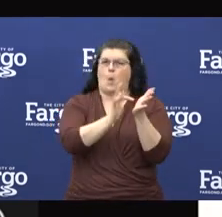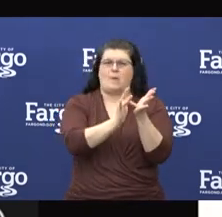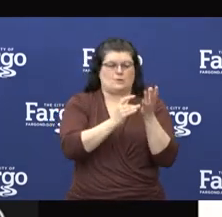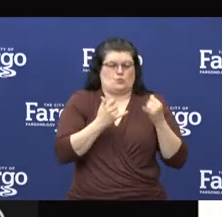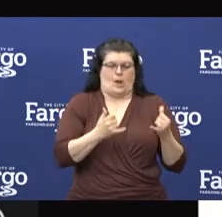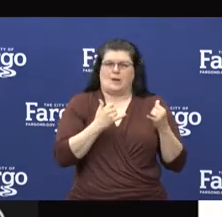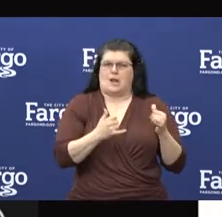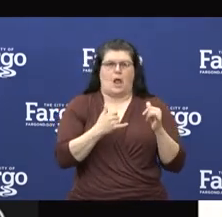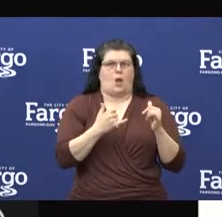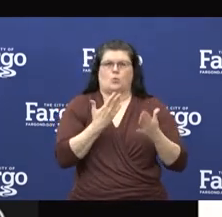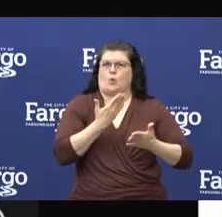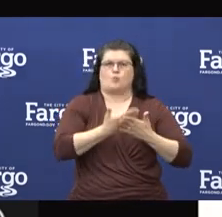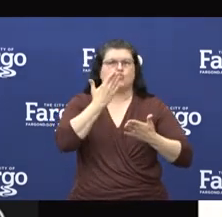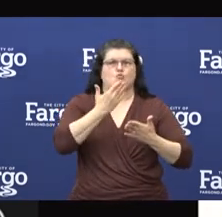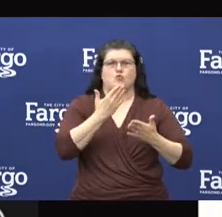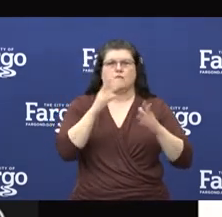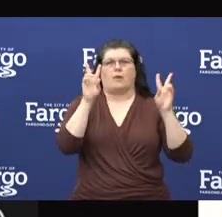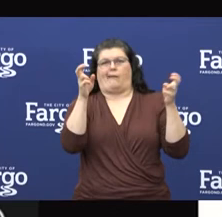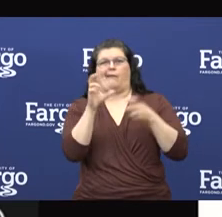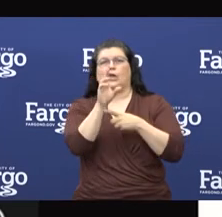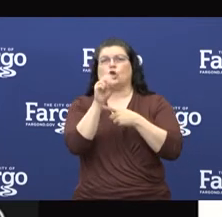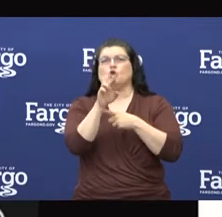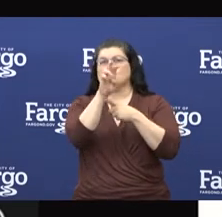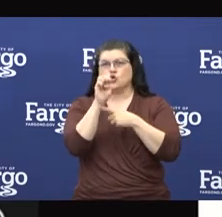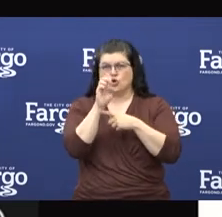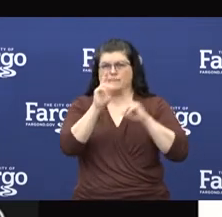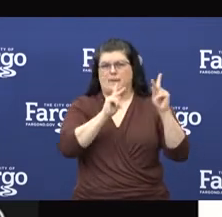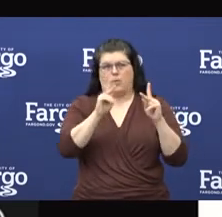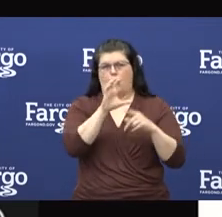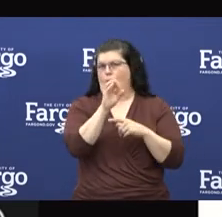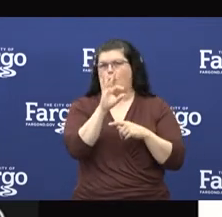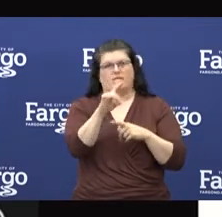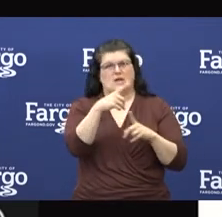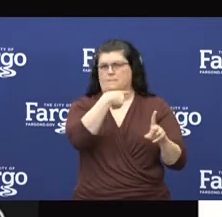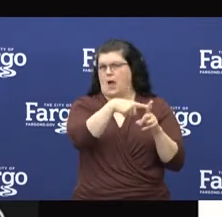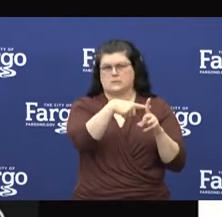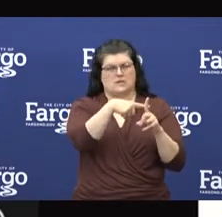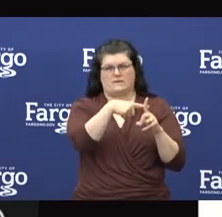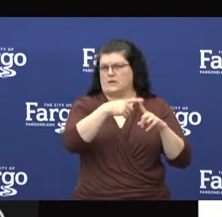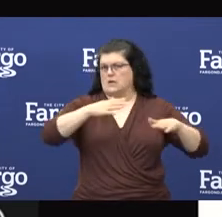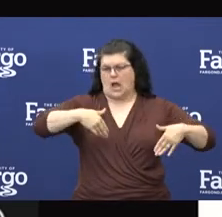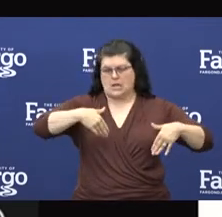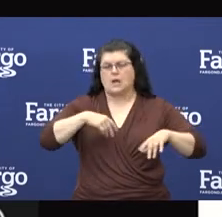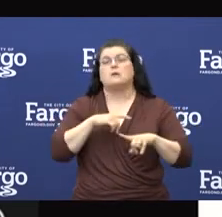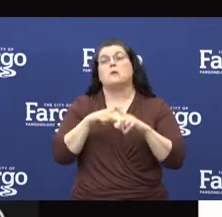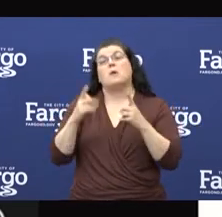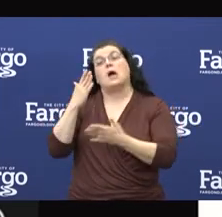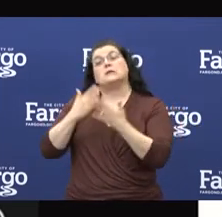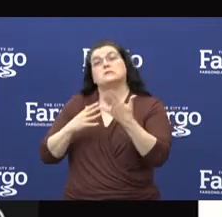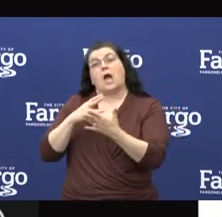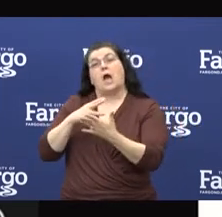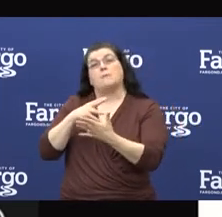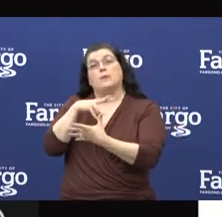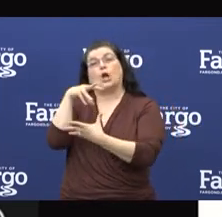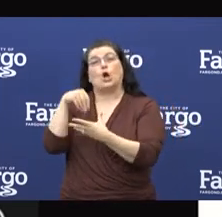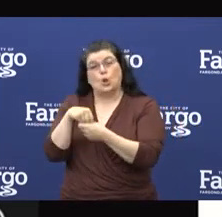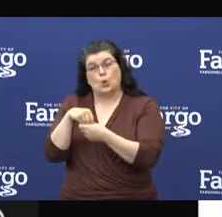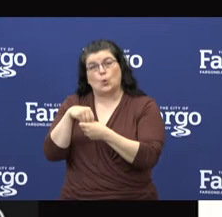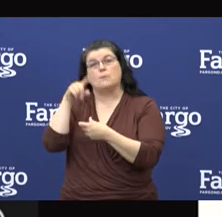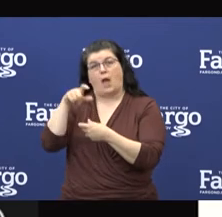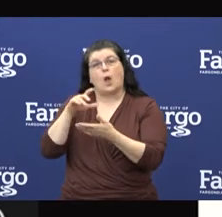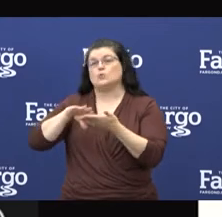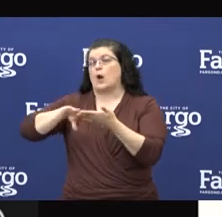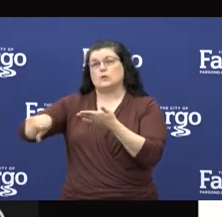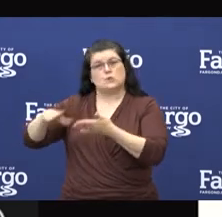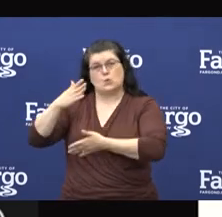shown to quote, cure a COVID infection. There are some strict inclusion and exclusion criteria for the use